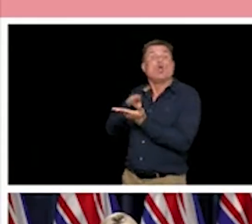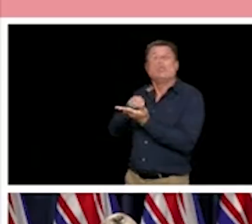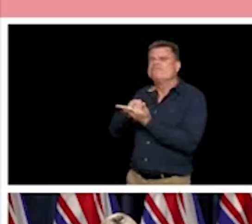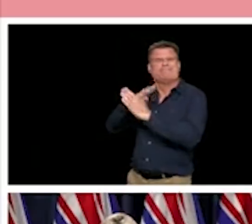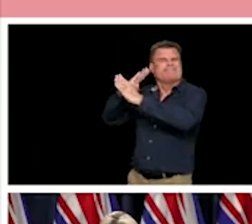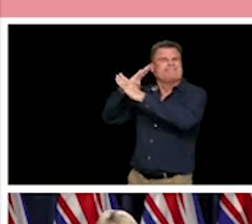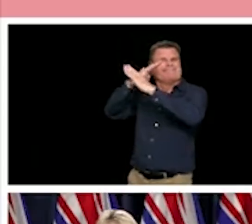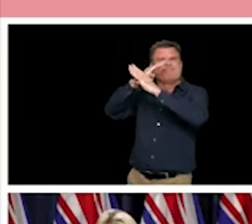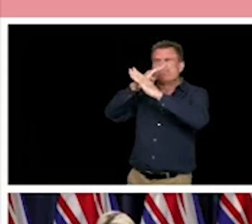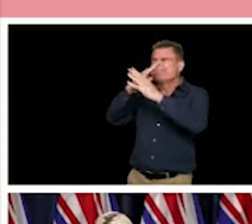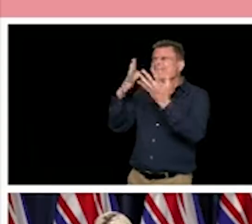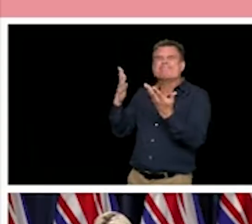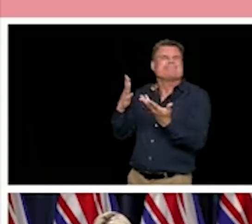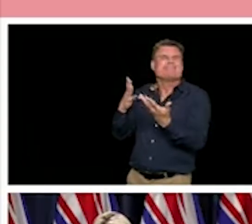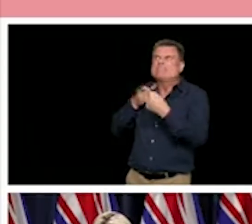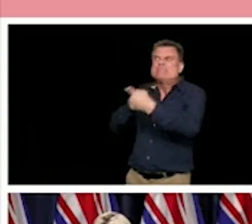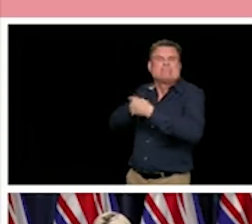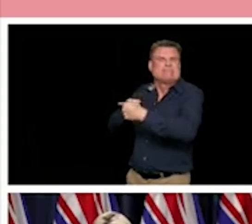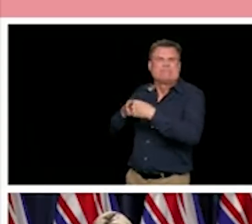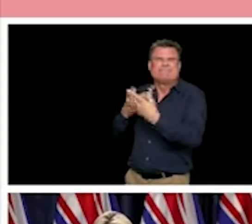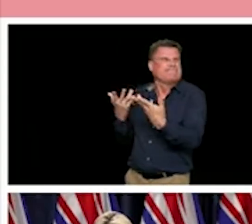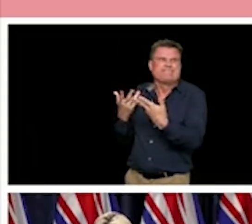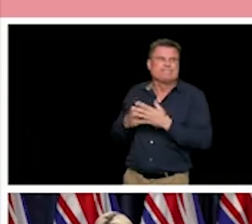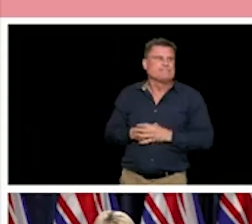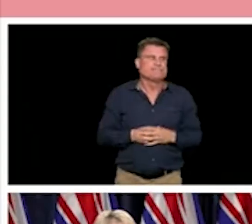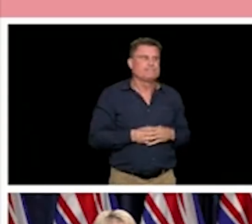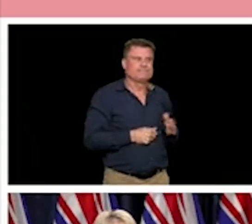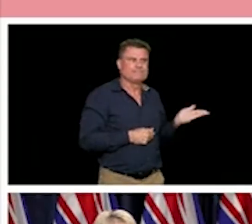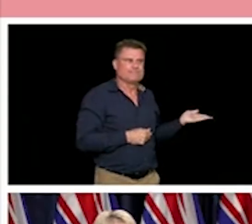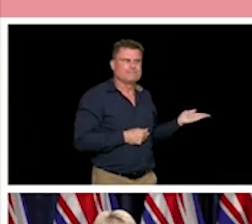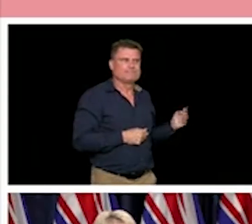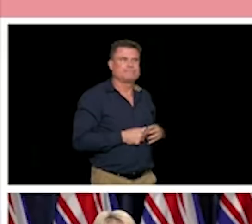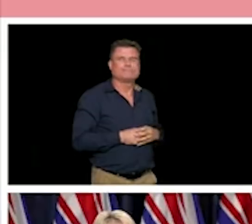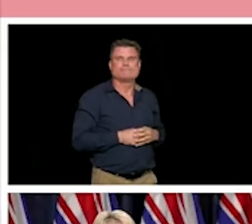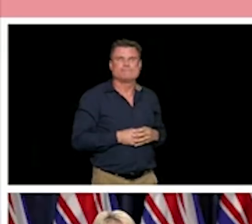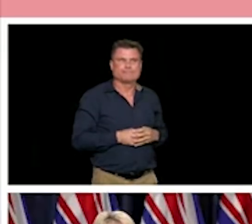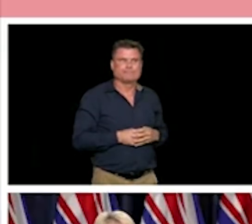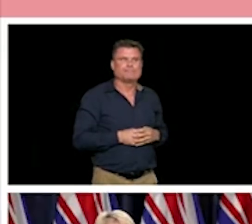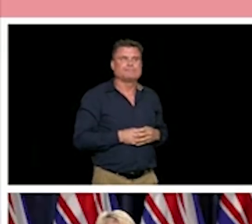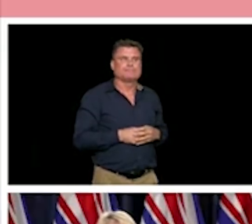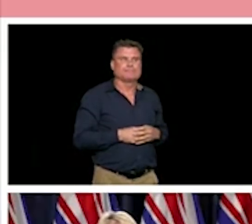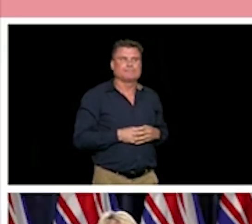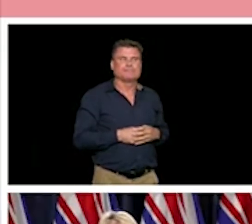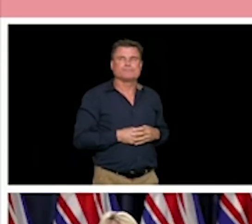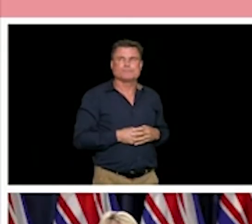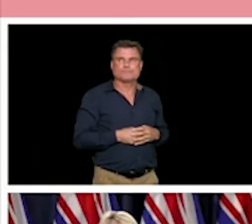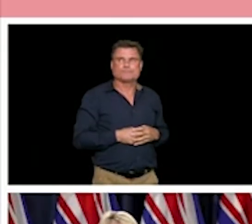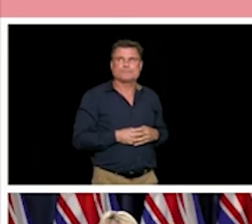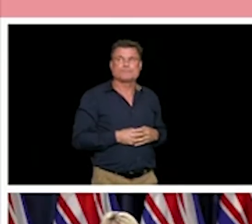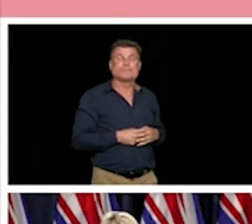of people reported decreased connection with friends, and again, 60% reported increased child stress. So these are